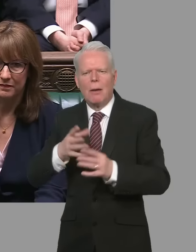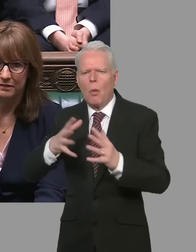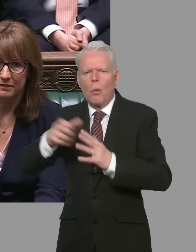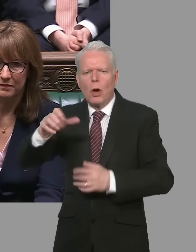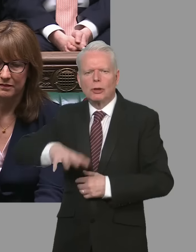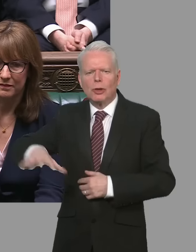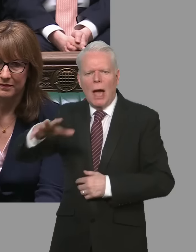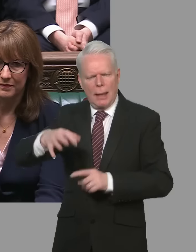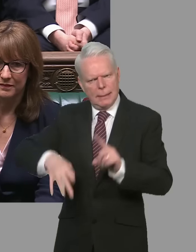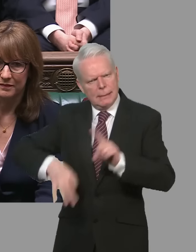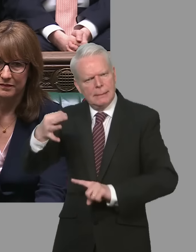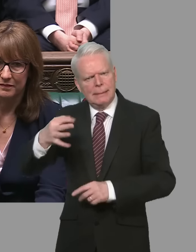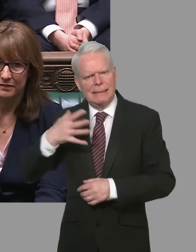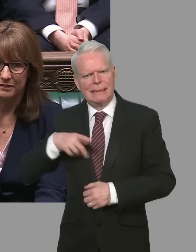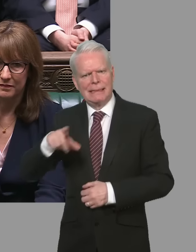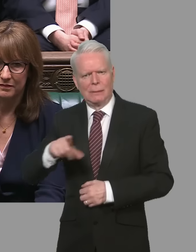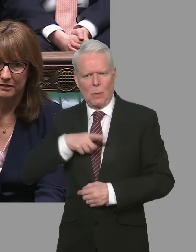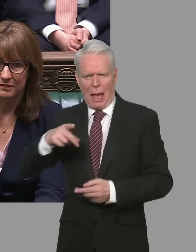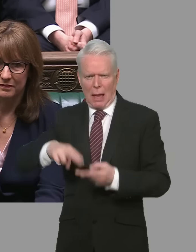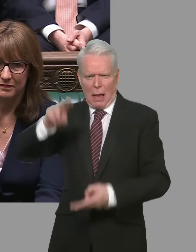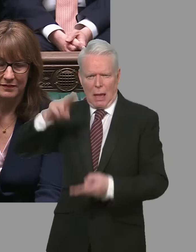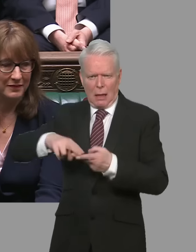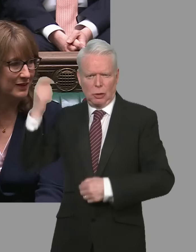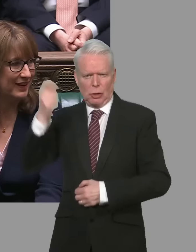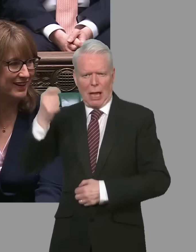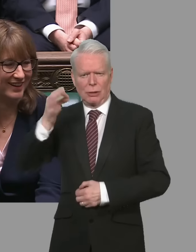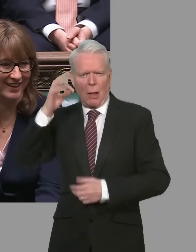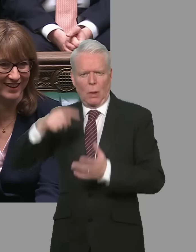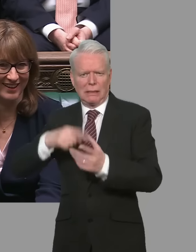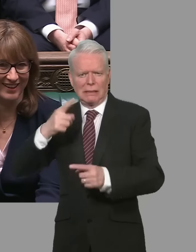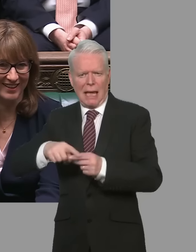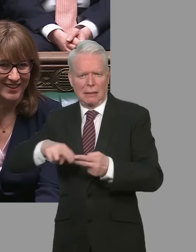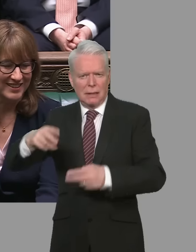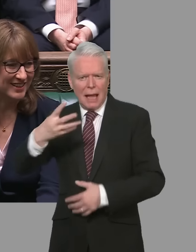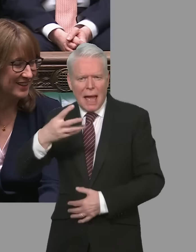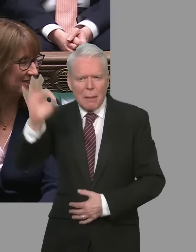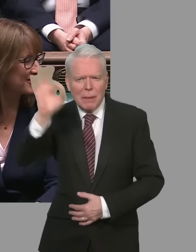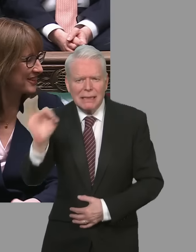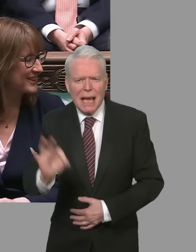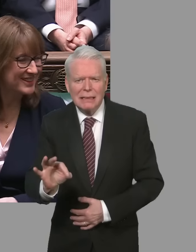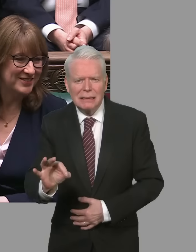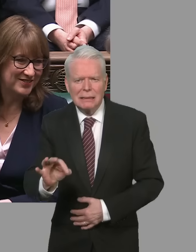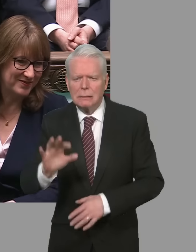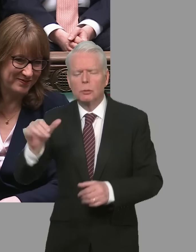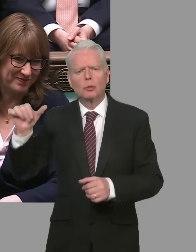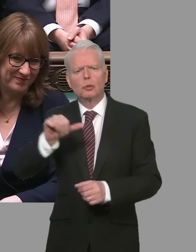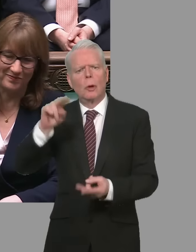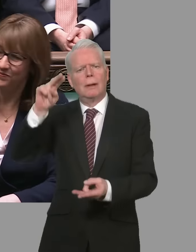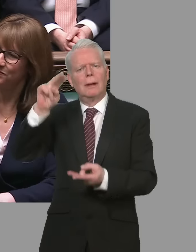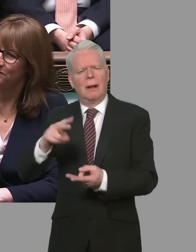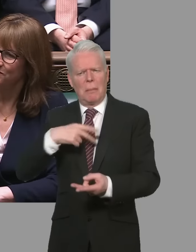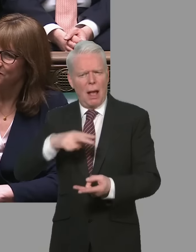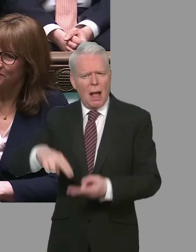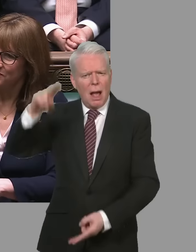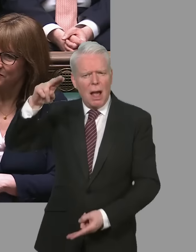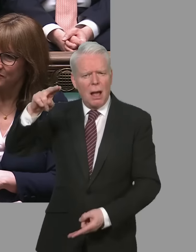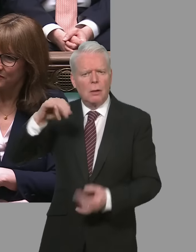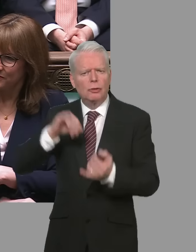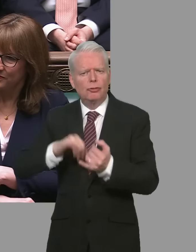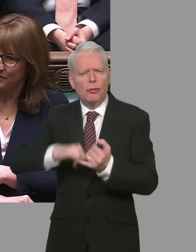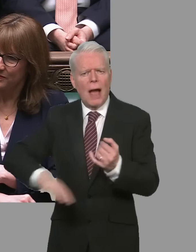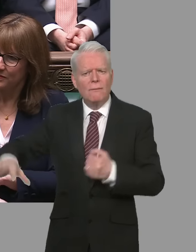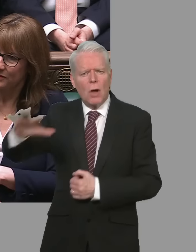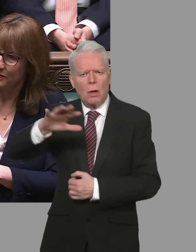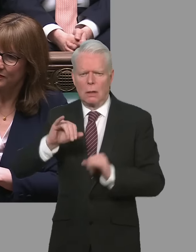bad, the Reform are on their 4th leader in 11 months. It's a warning to the whole country. Reform have nothing to